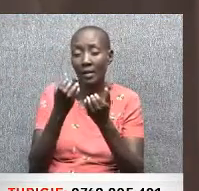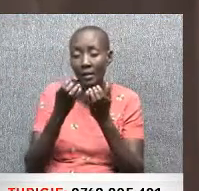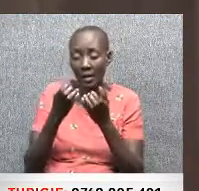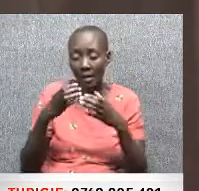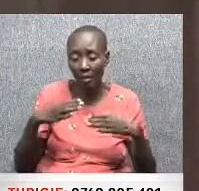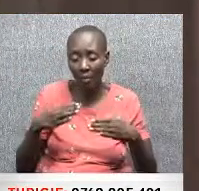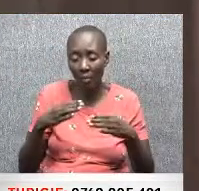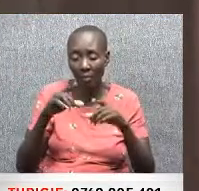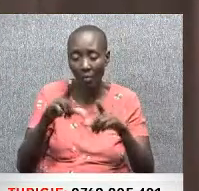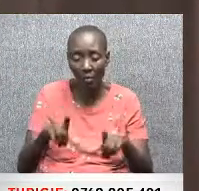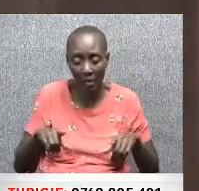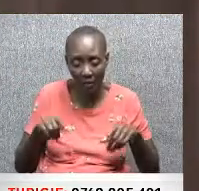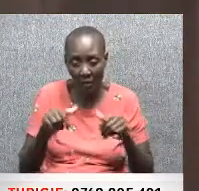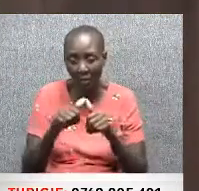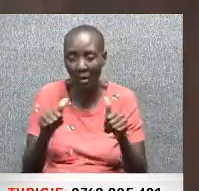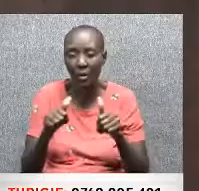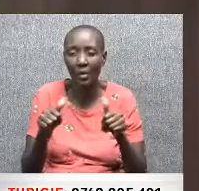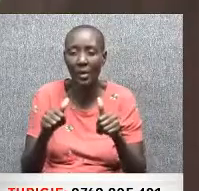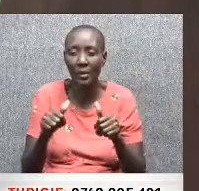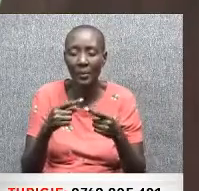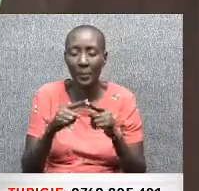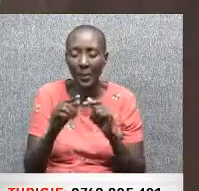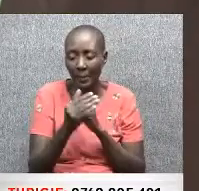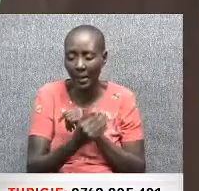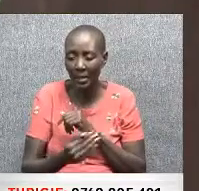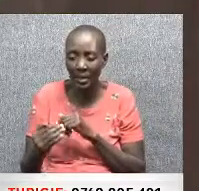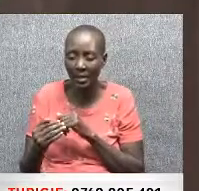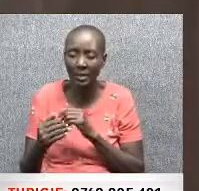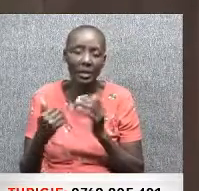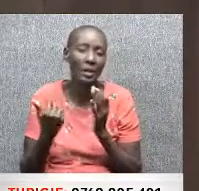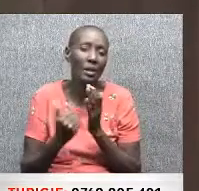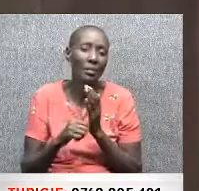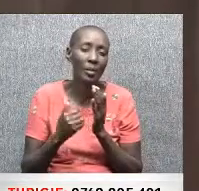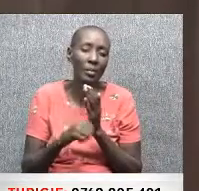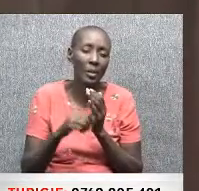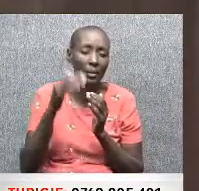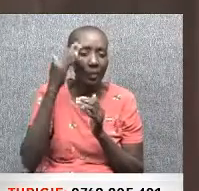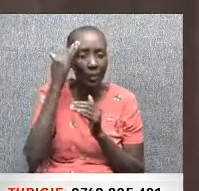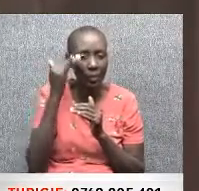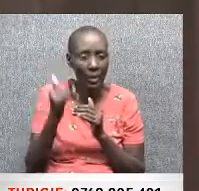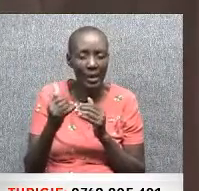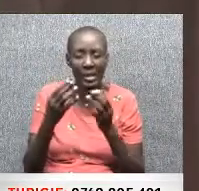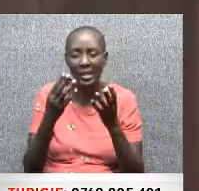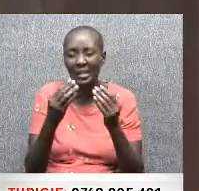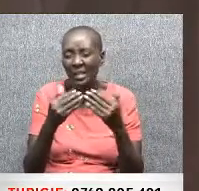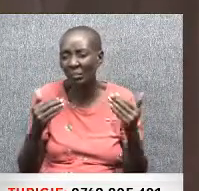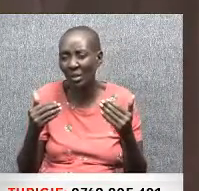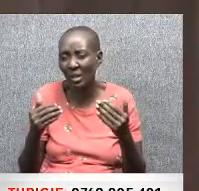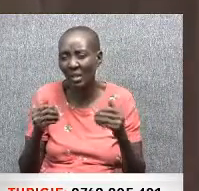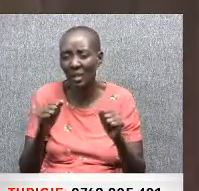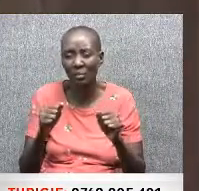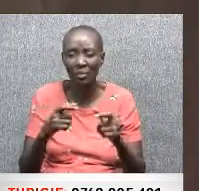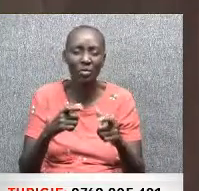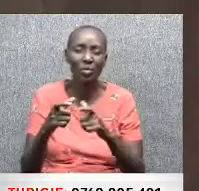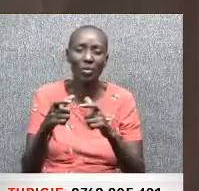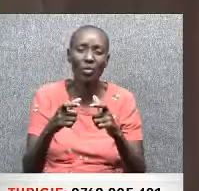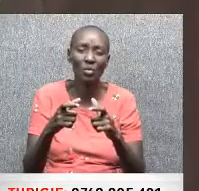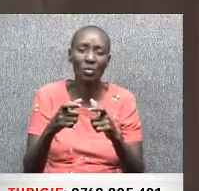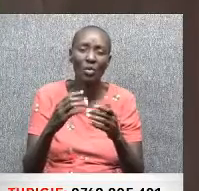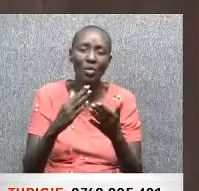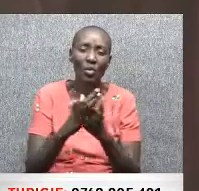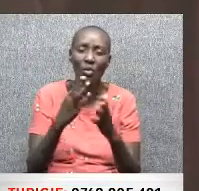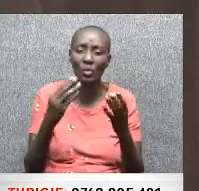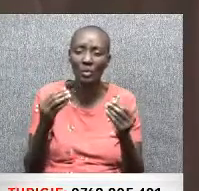lives, and unfortunately amongst children it's becoming a problem because of simple things that can be controlled by simple hand